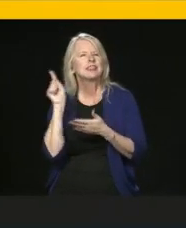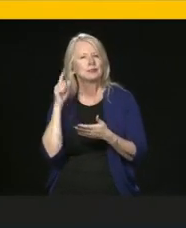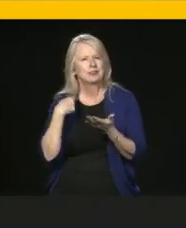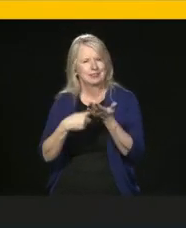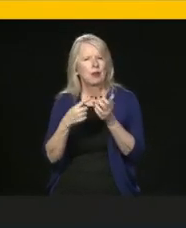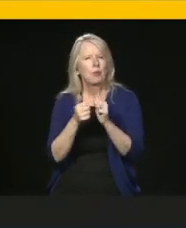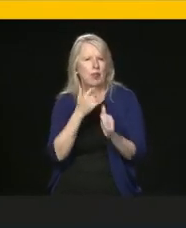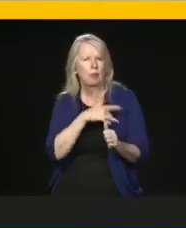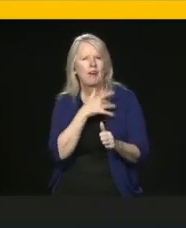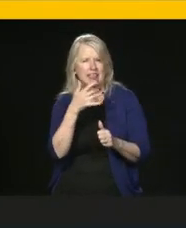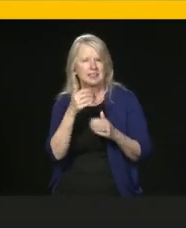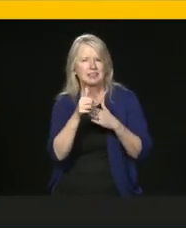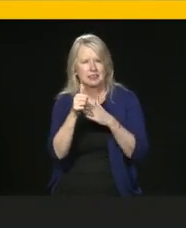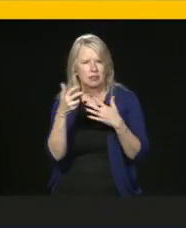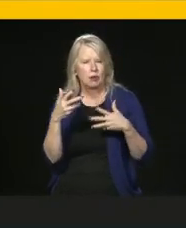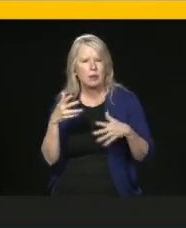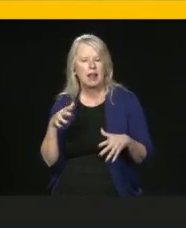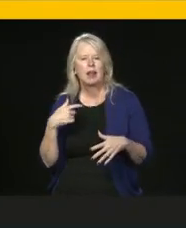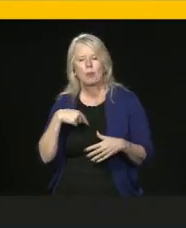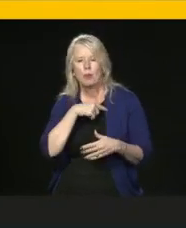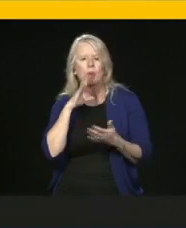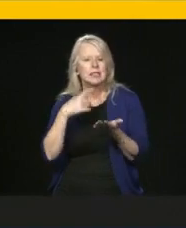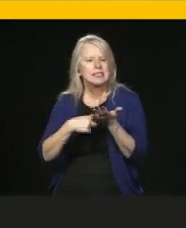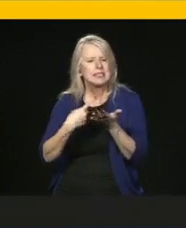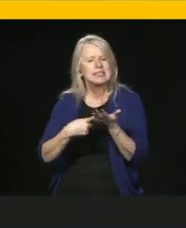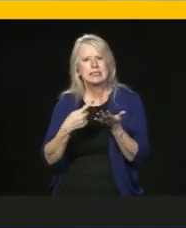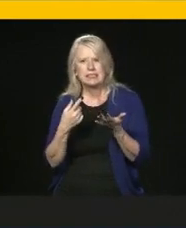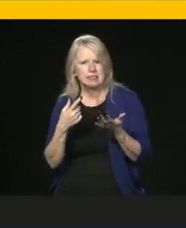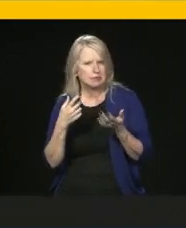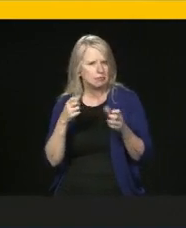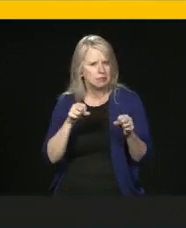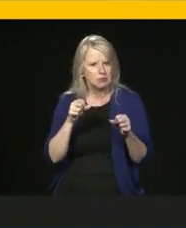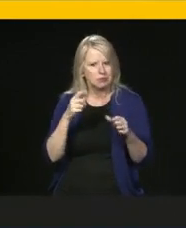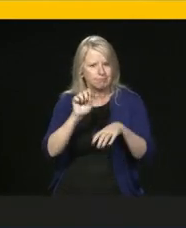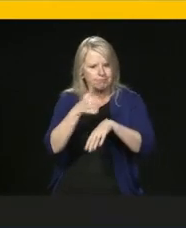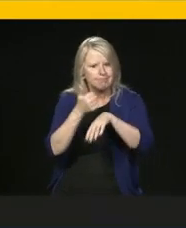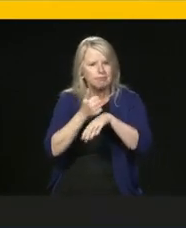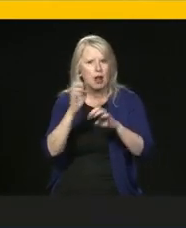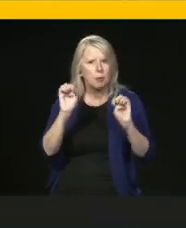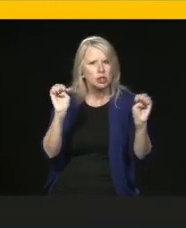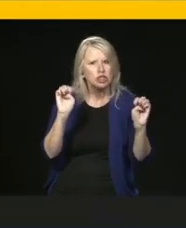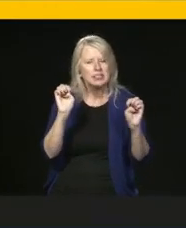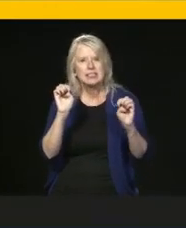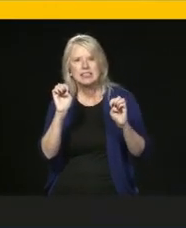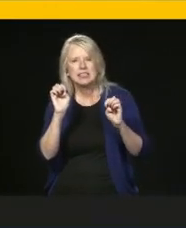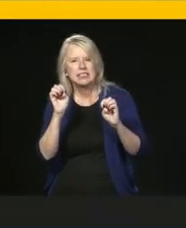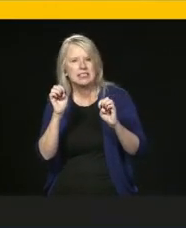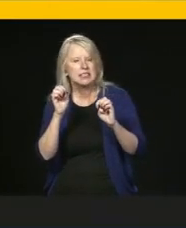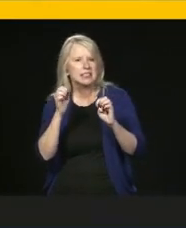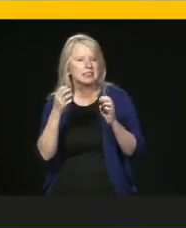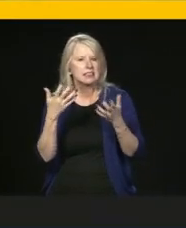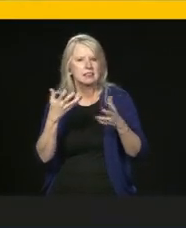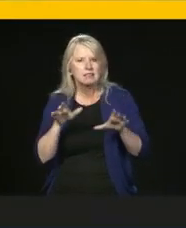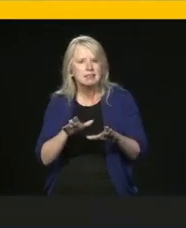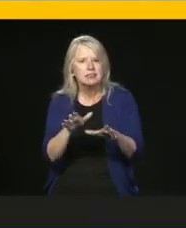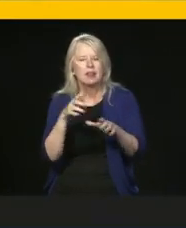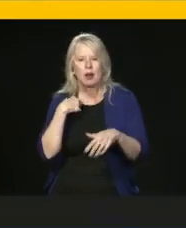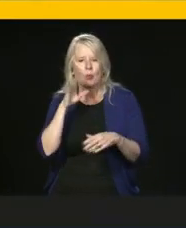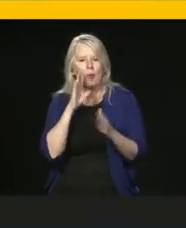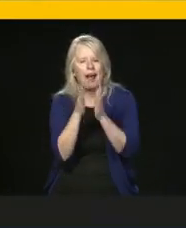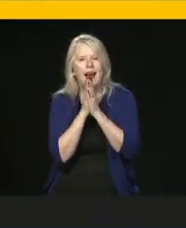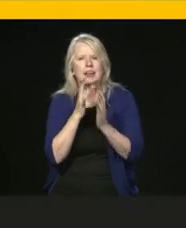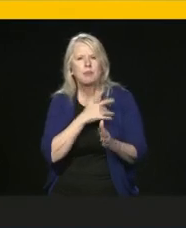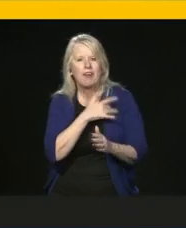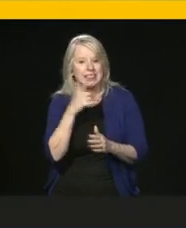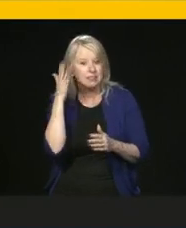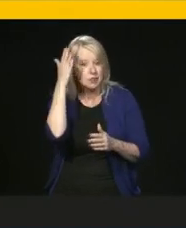of using emergency measures, and we will ask provinces what they think of this eventuality. Do